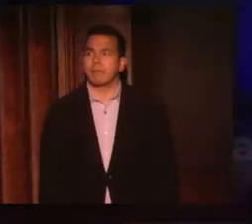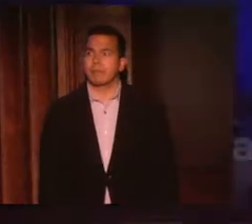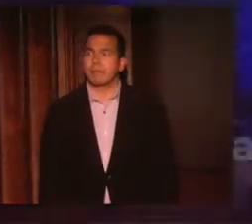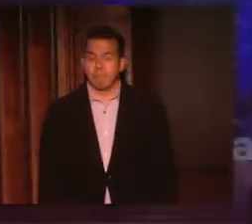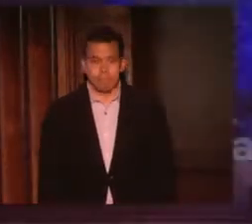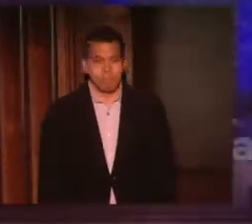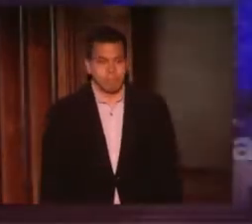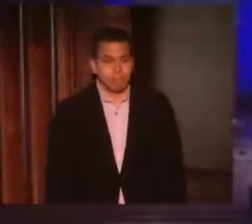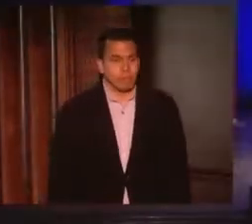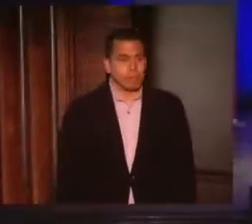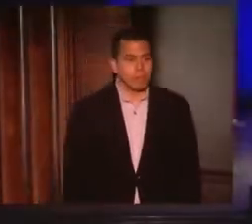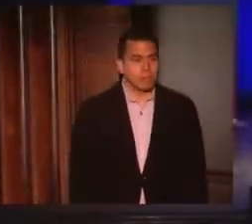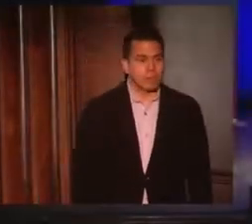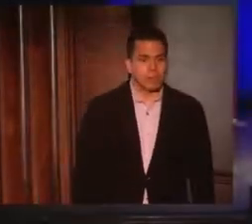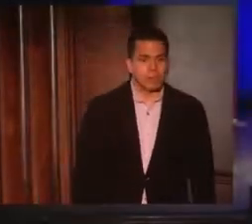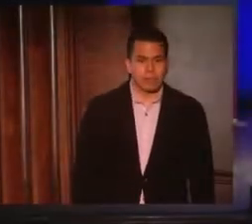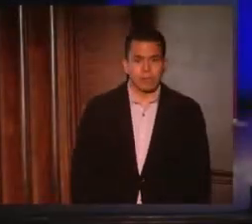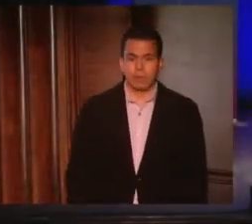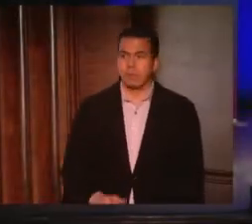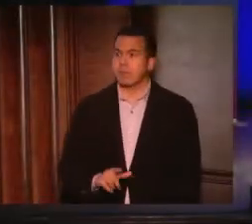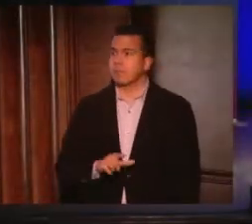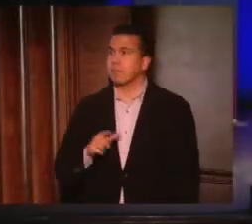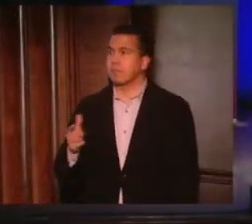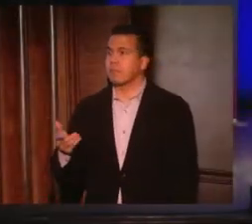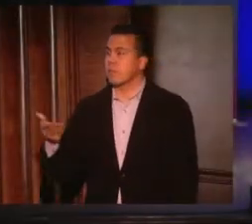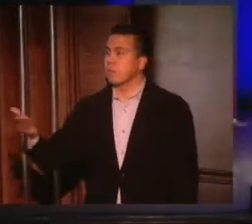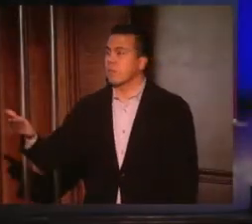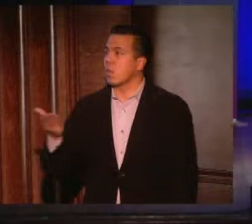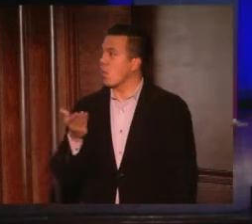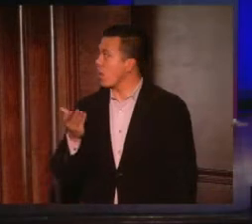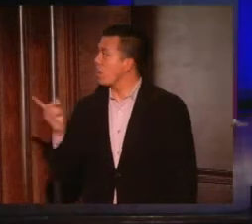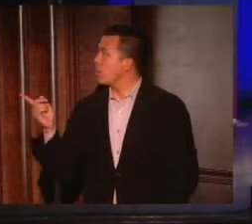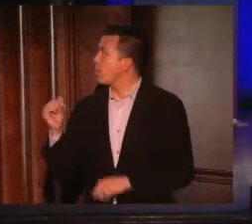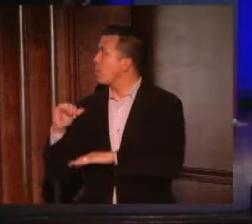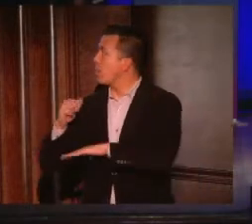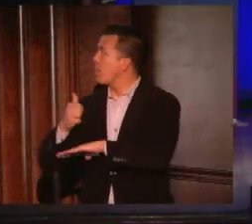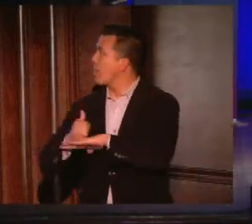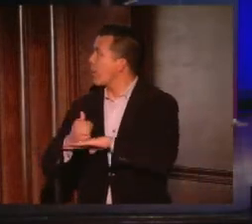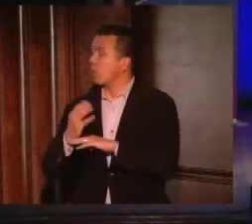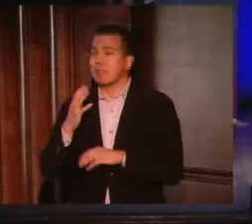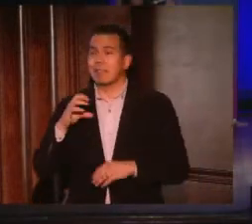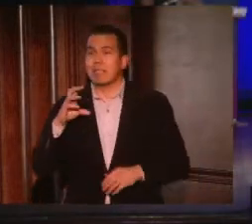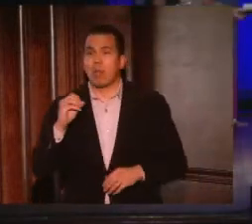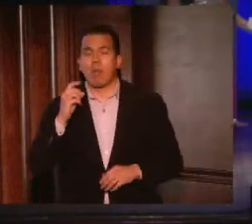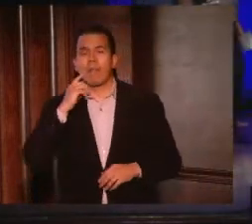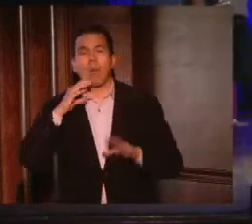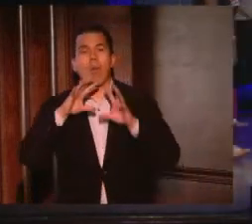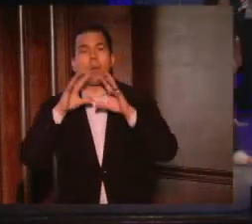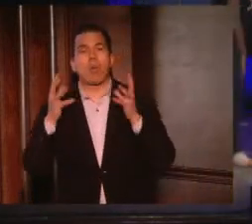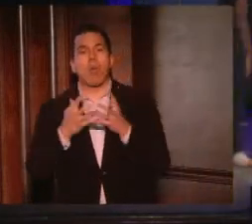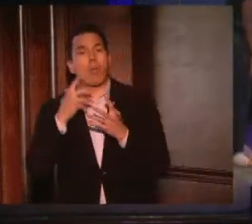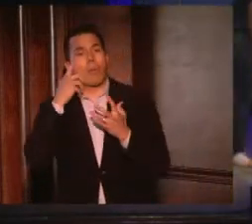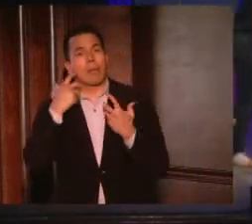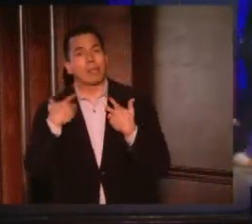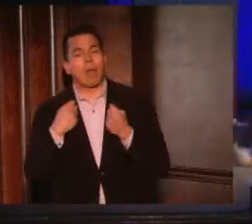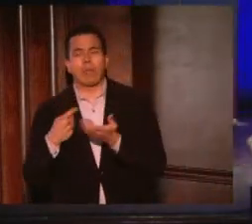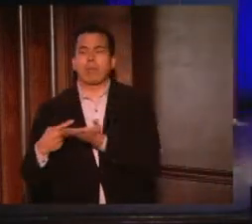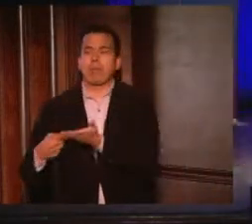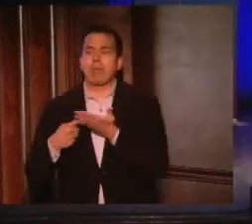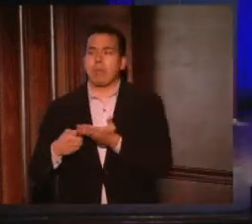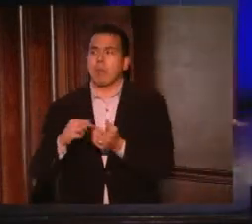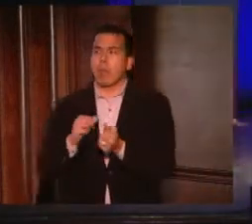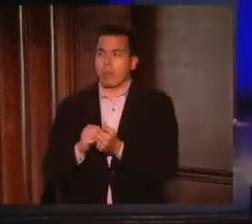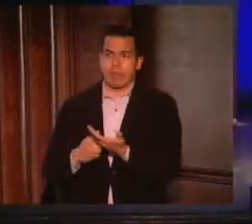Please welcome ELISHA London, founder and CEO of United for Global Mental Health, in conversation with SITAWA